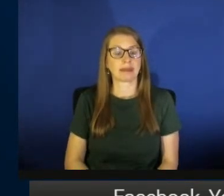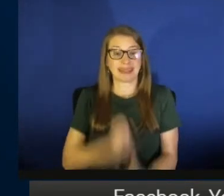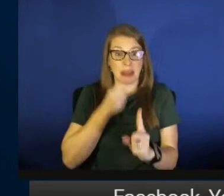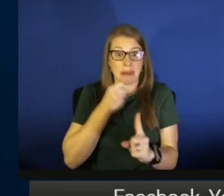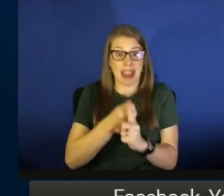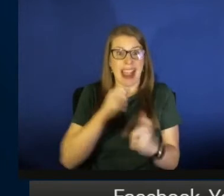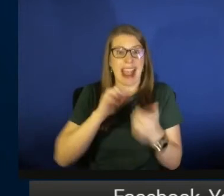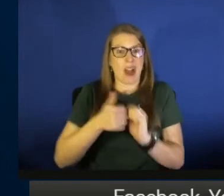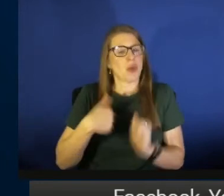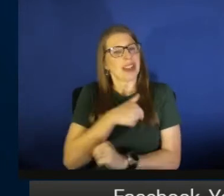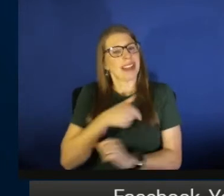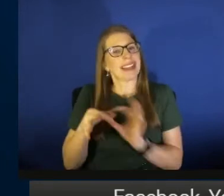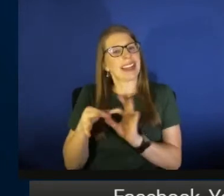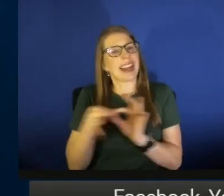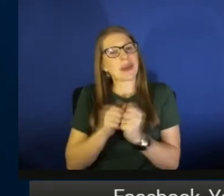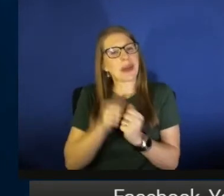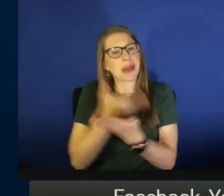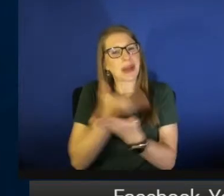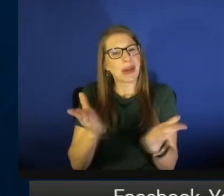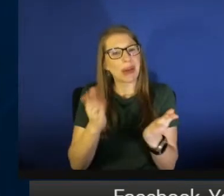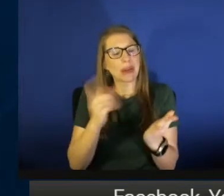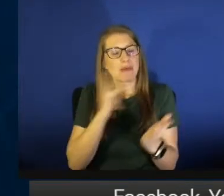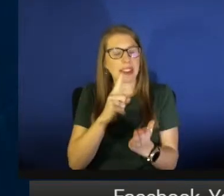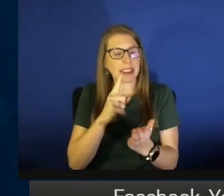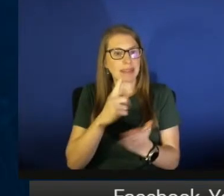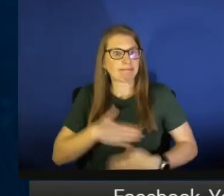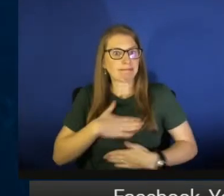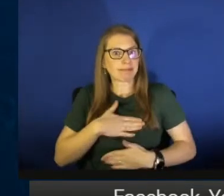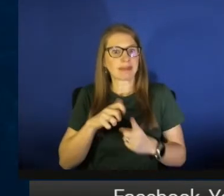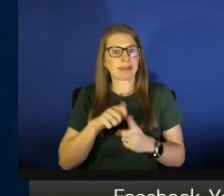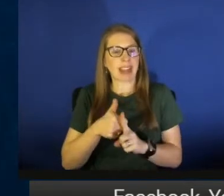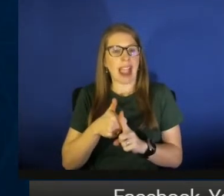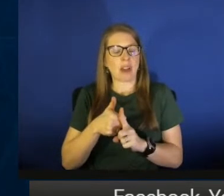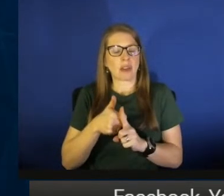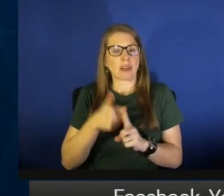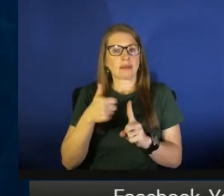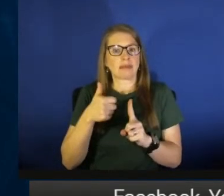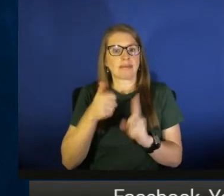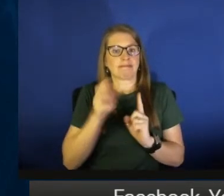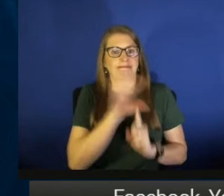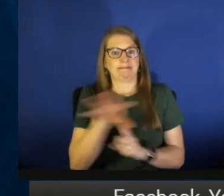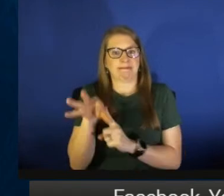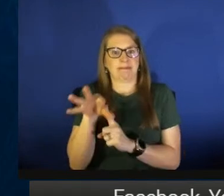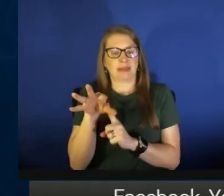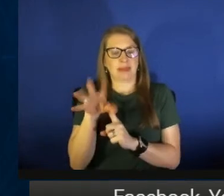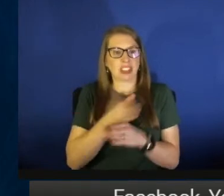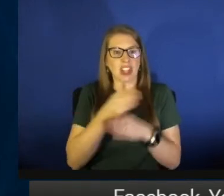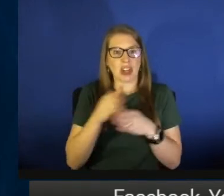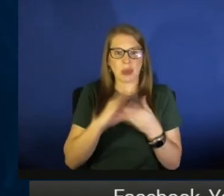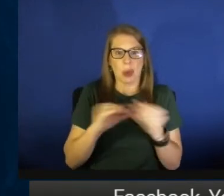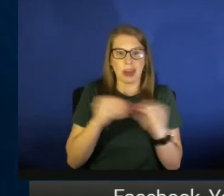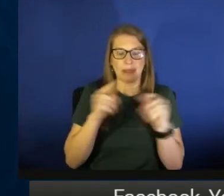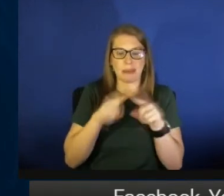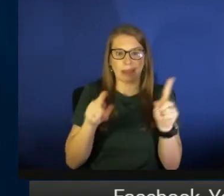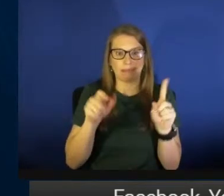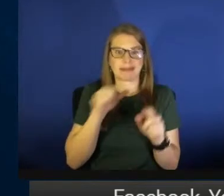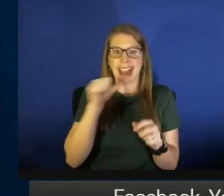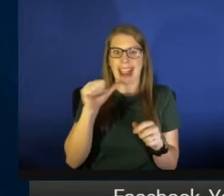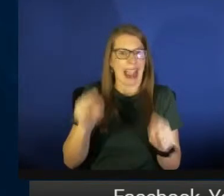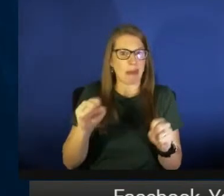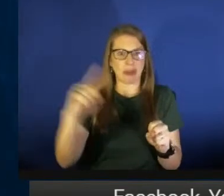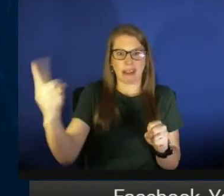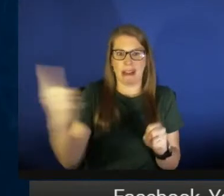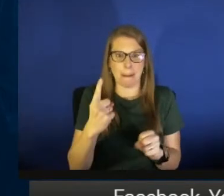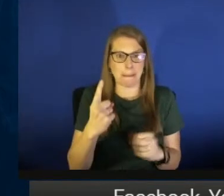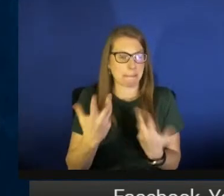love having you all come into our hospital and share our stories, but we just were unable to do that. Did you feel, Sean, just